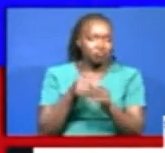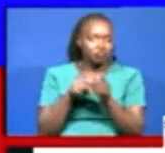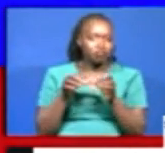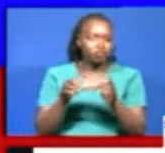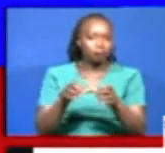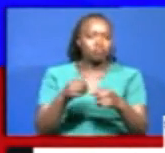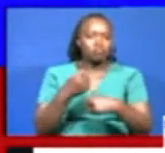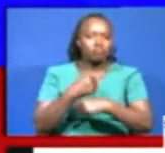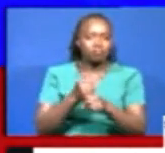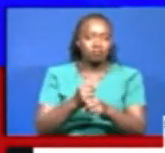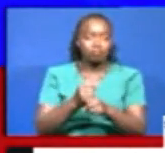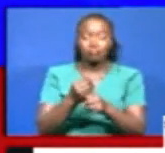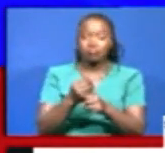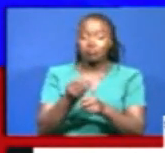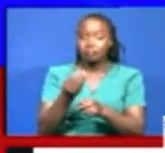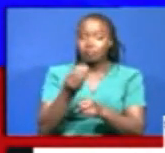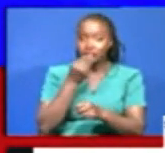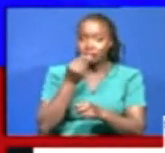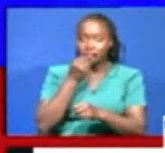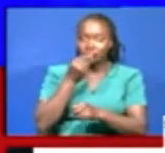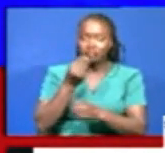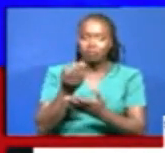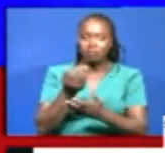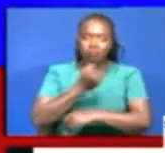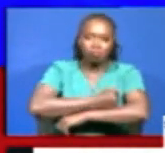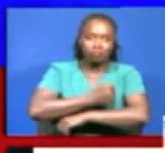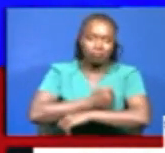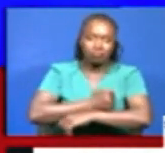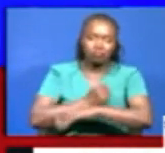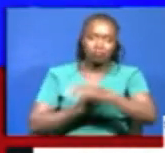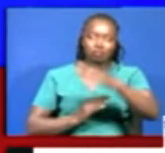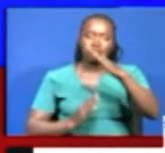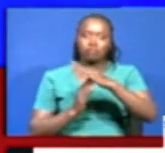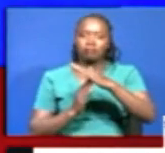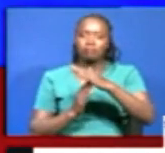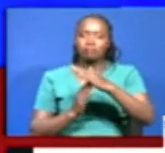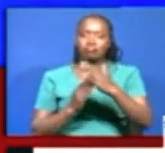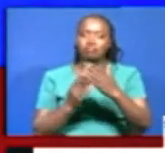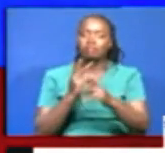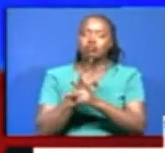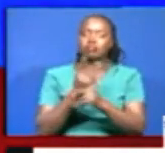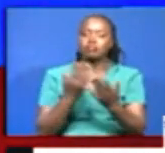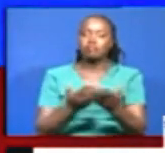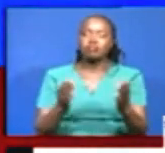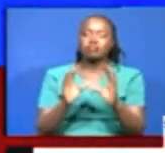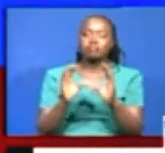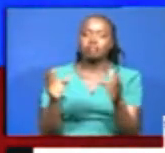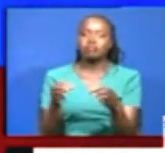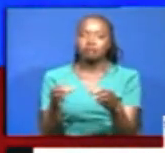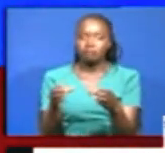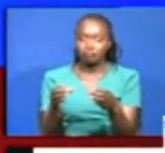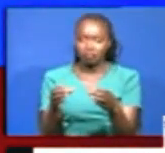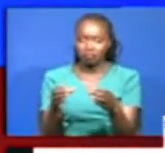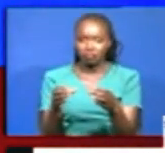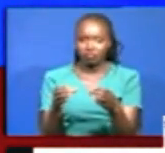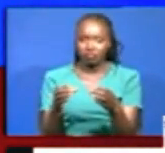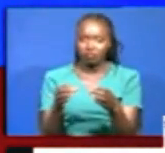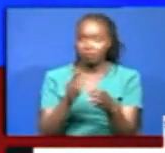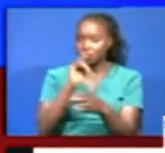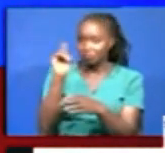school feeding a priority in order to keep our children in class.